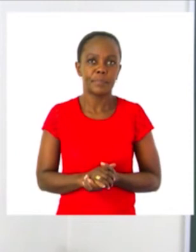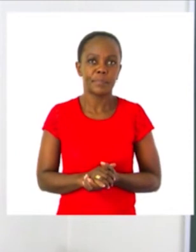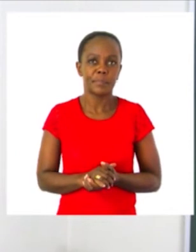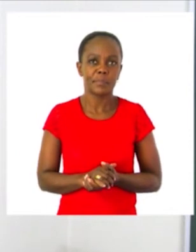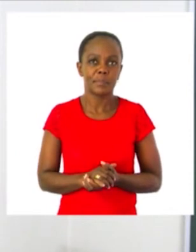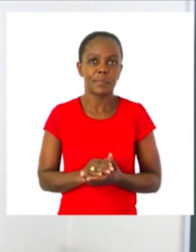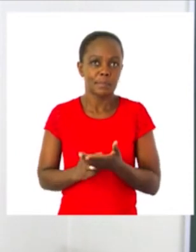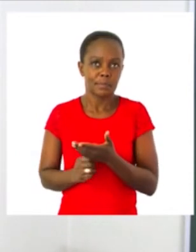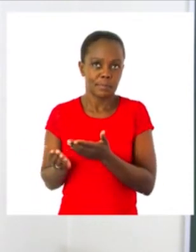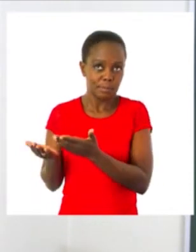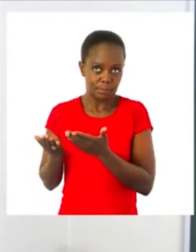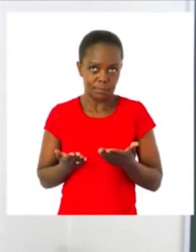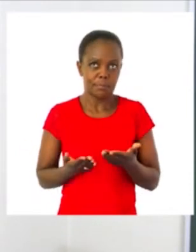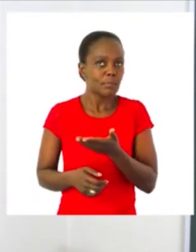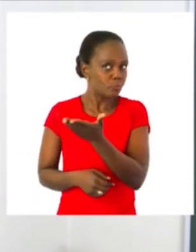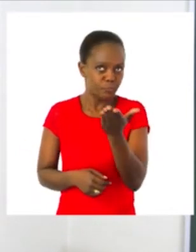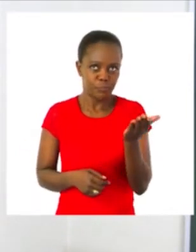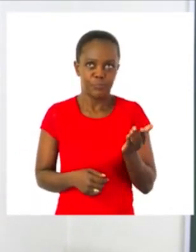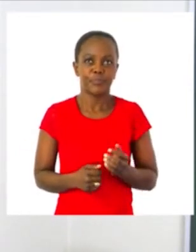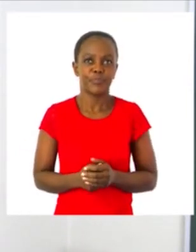And welcome to you all.